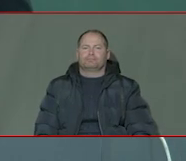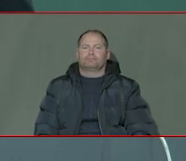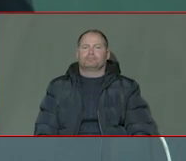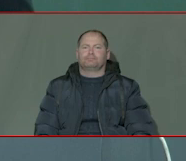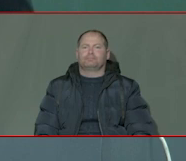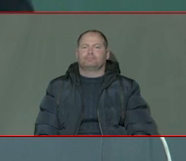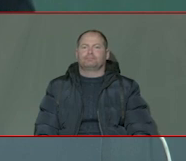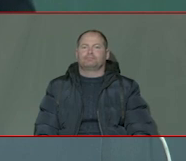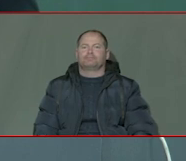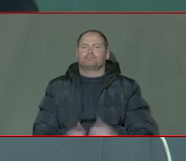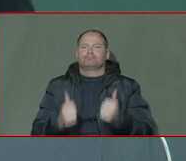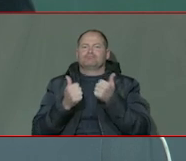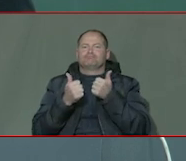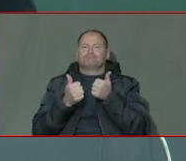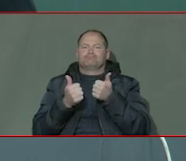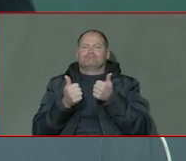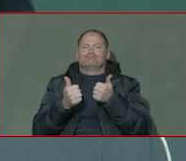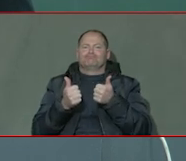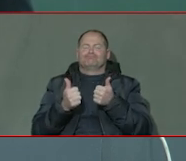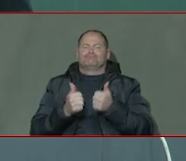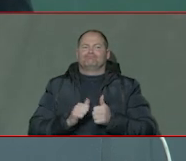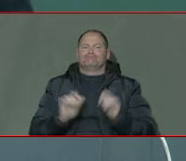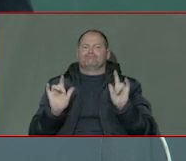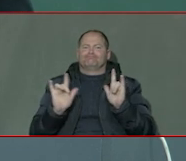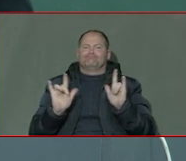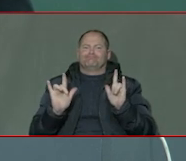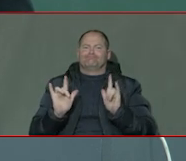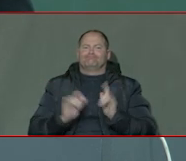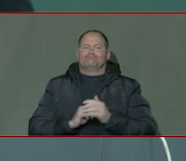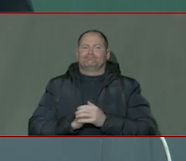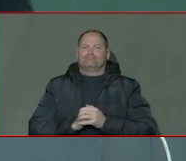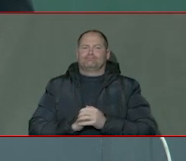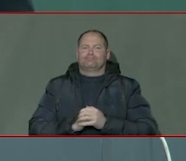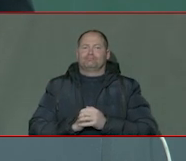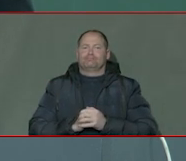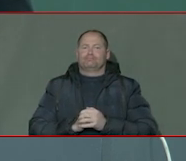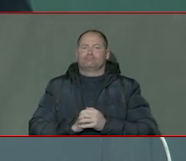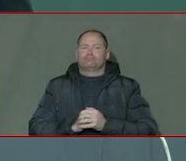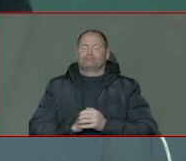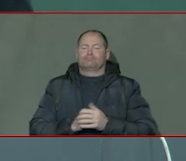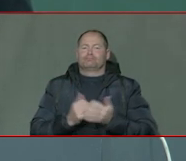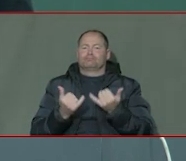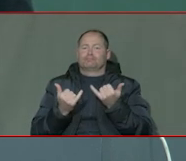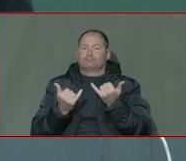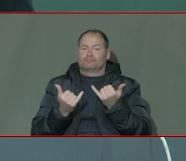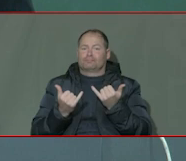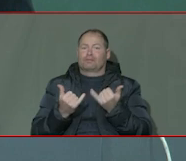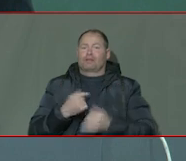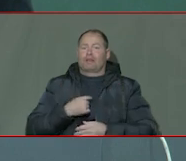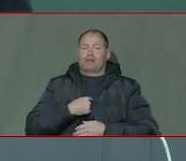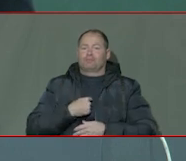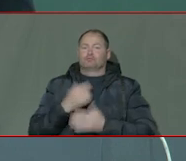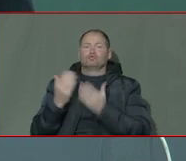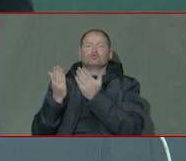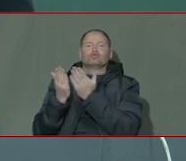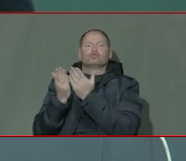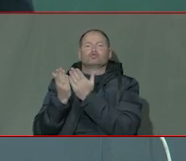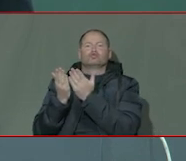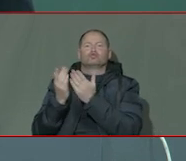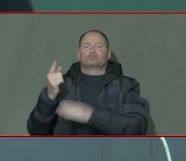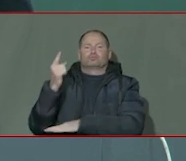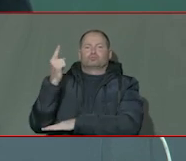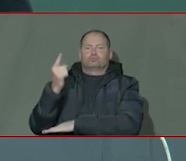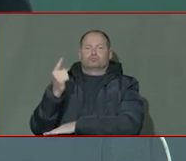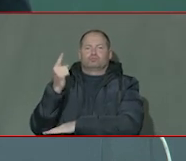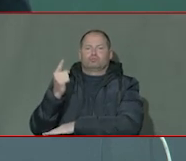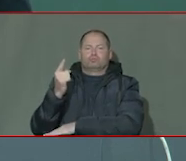Good day, everyone. I am Mr. Molale from Ikailelo Secondary School. I am